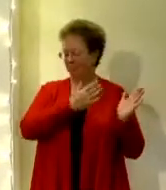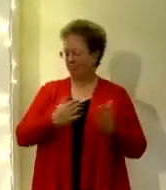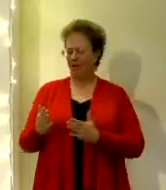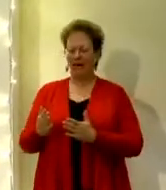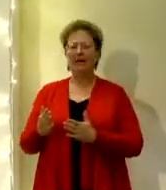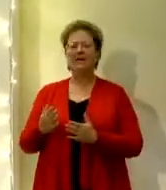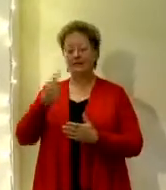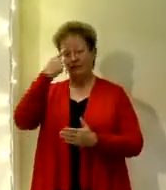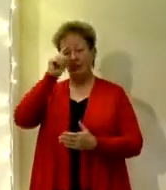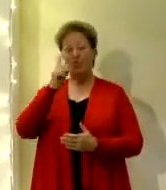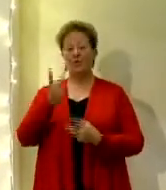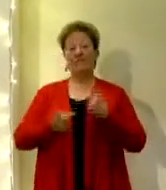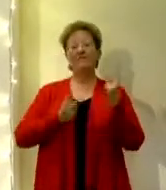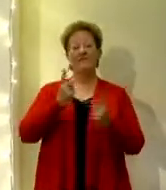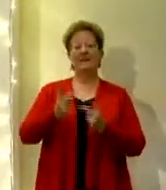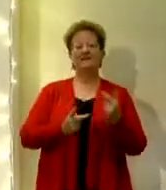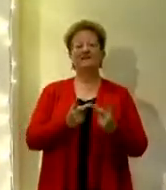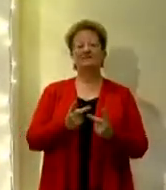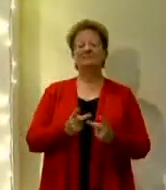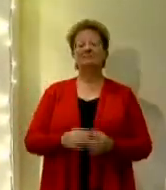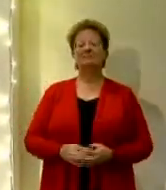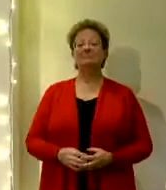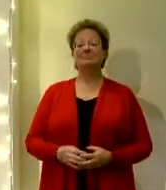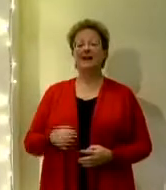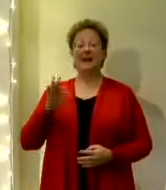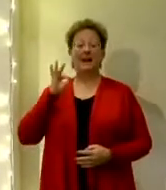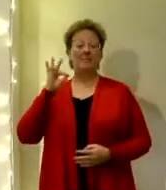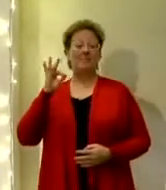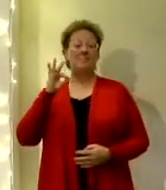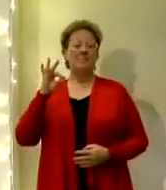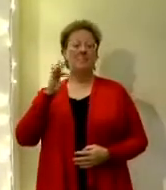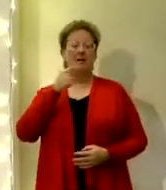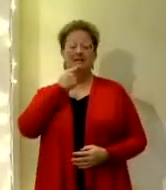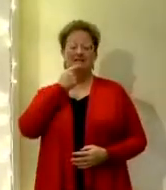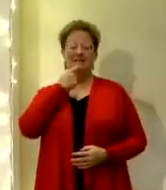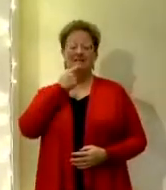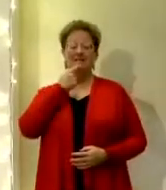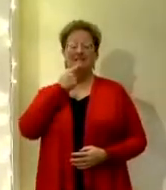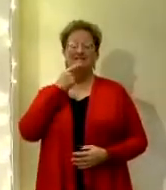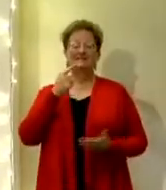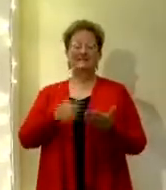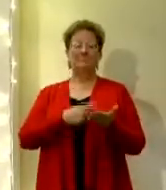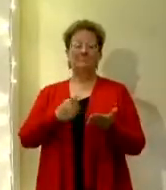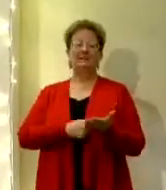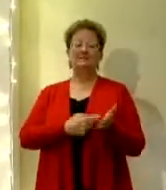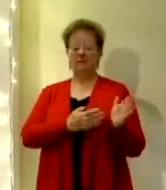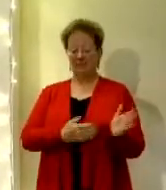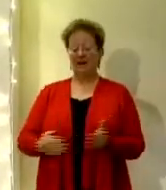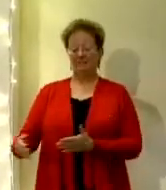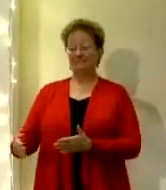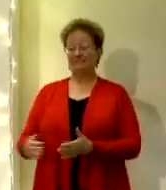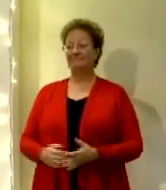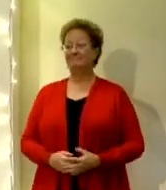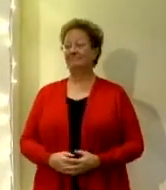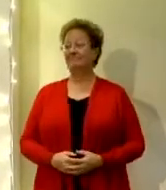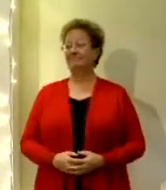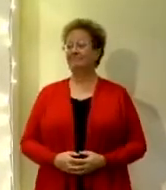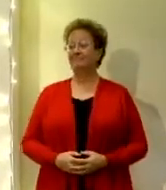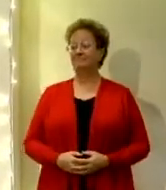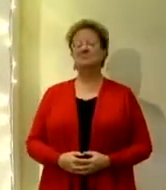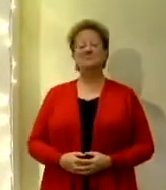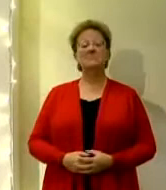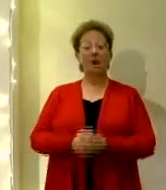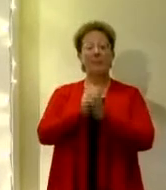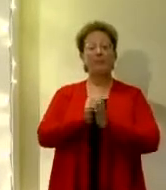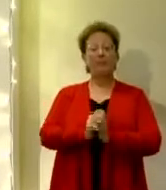beginning to end. Pastors do that. They actually plan what they're going to speak. I know it doesn't seem like it right now, but it's true. And so the devotion